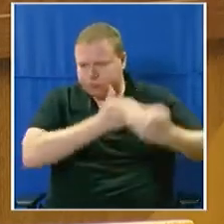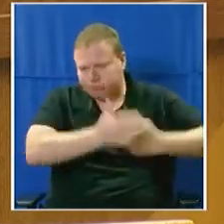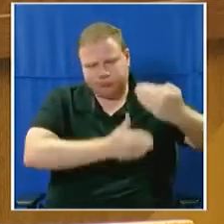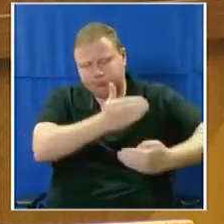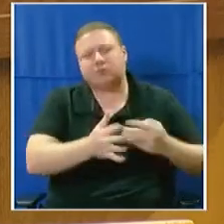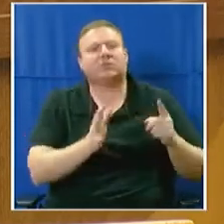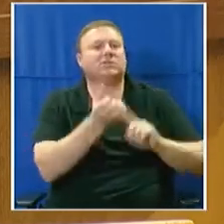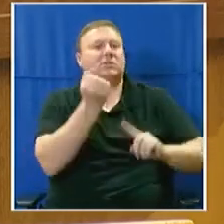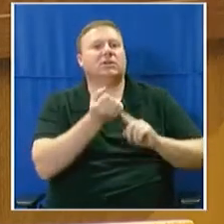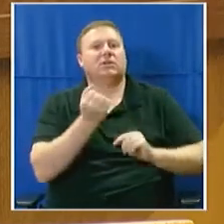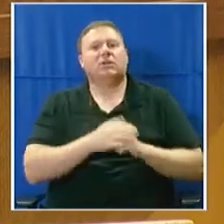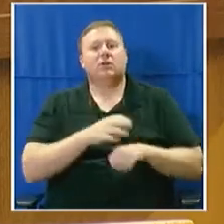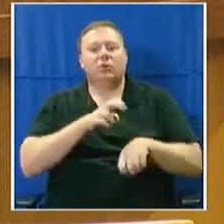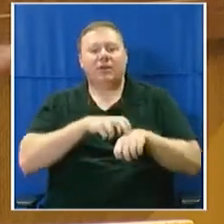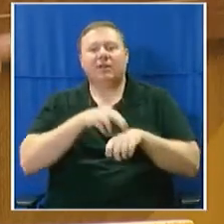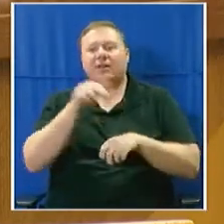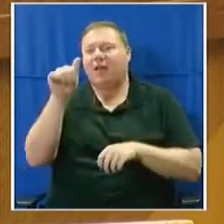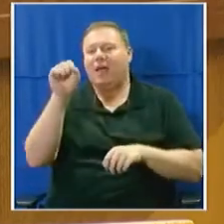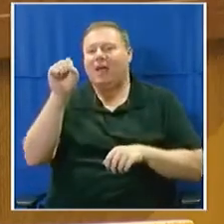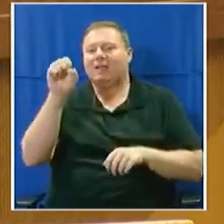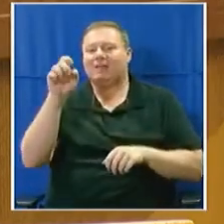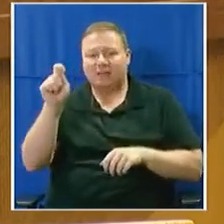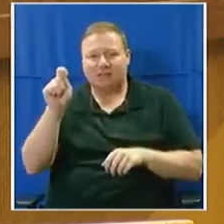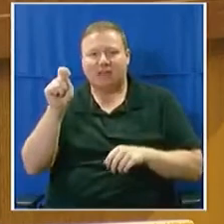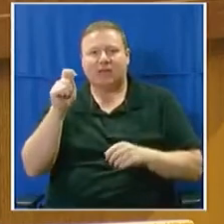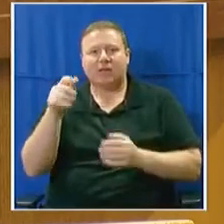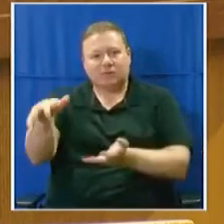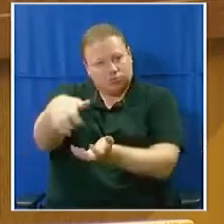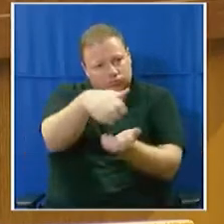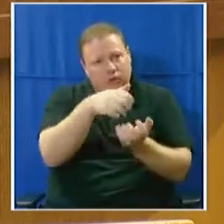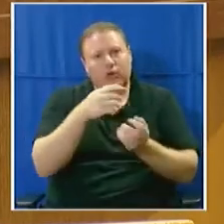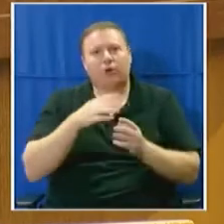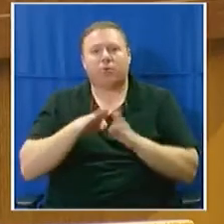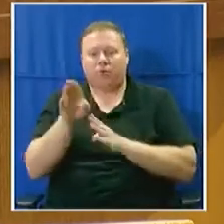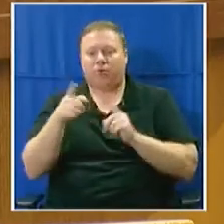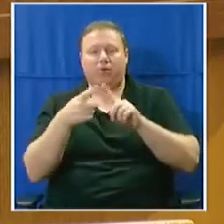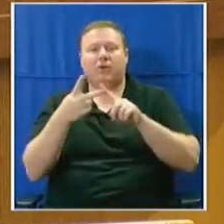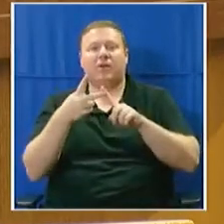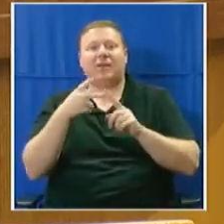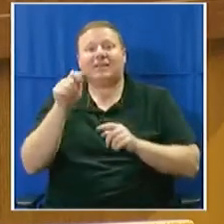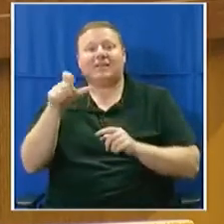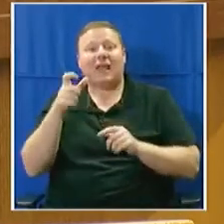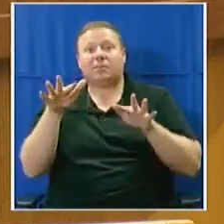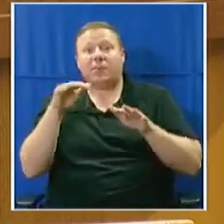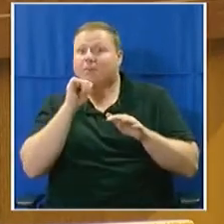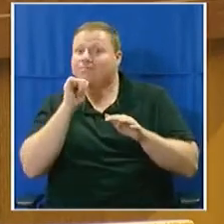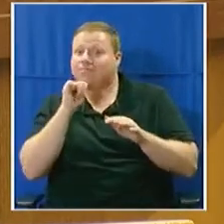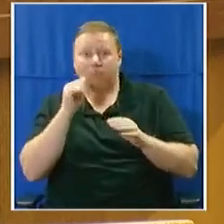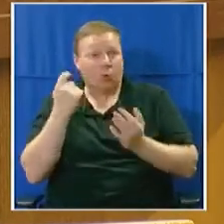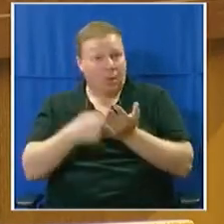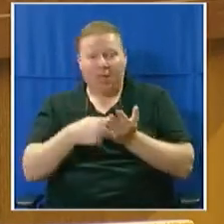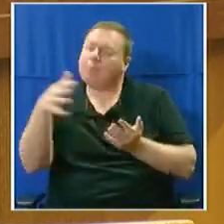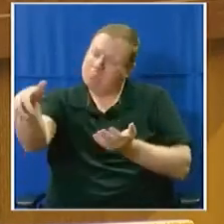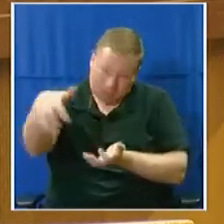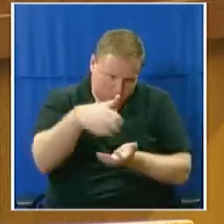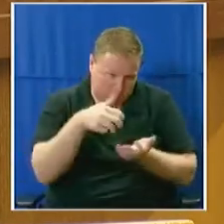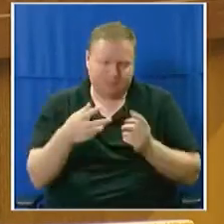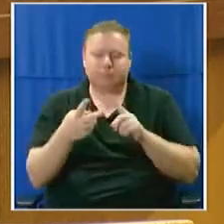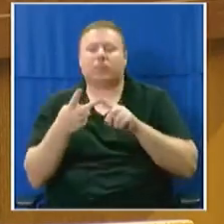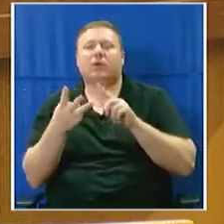asset forfeiture to improve, collecting unpaid taxes, reclaiming ill-gotten gains due to corruption